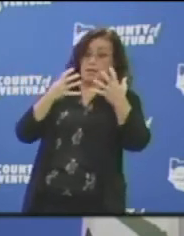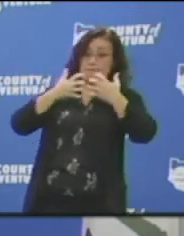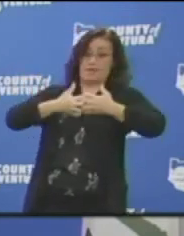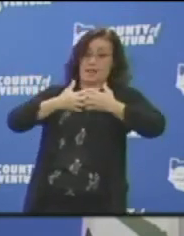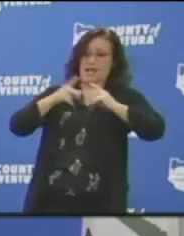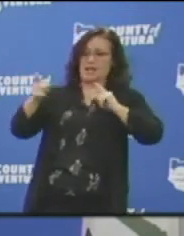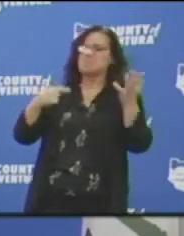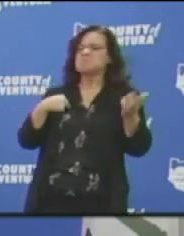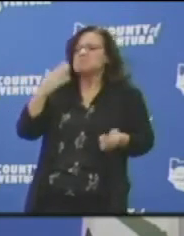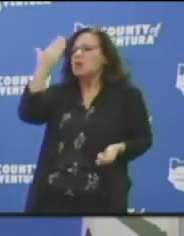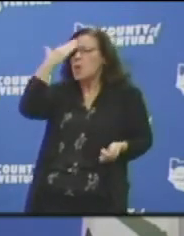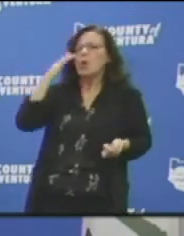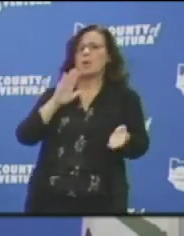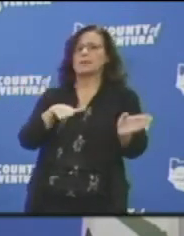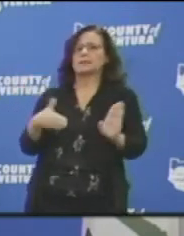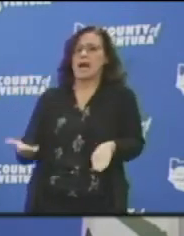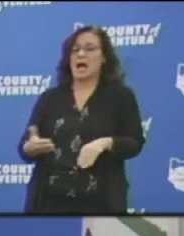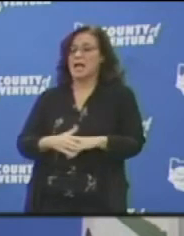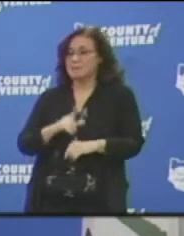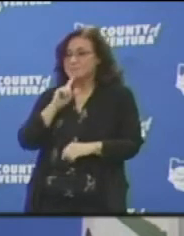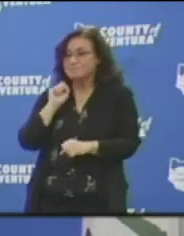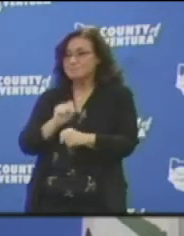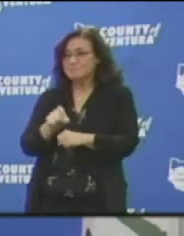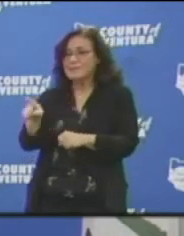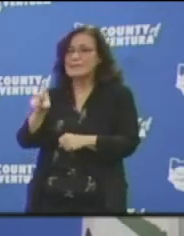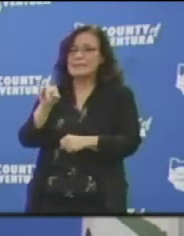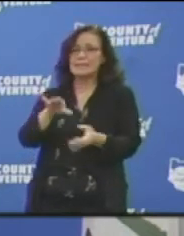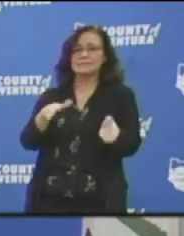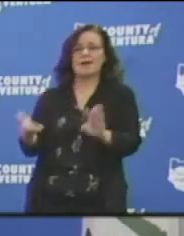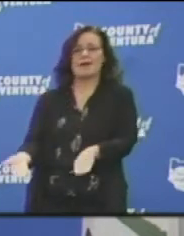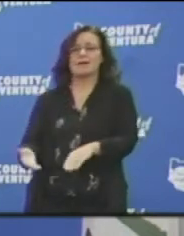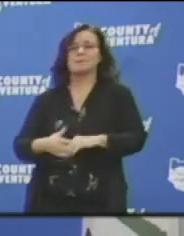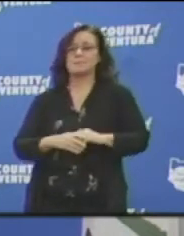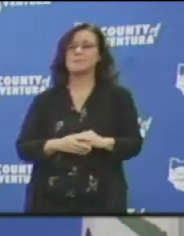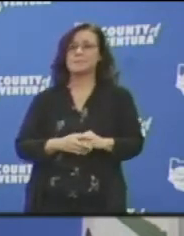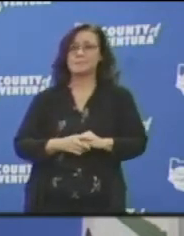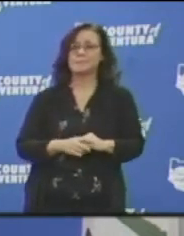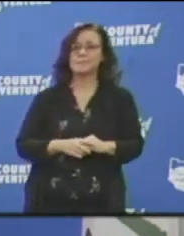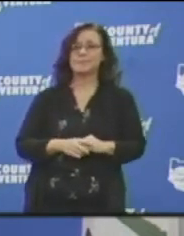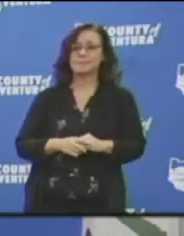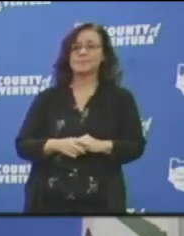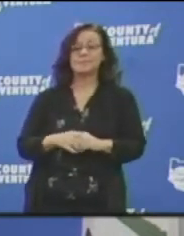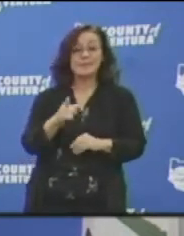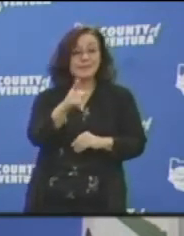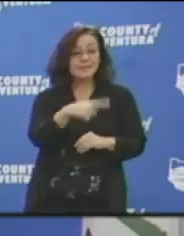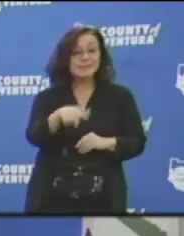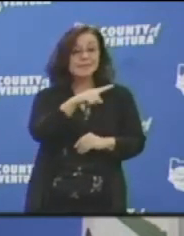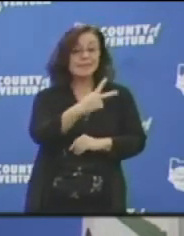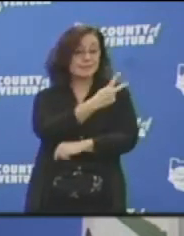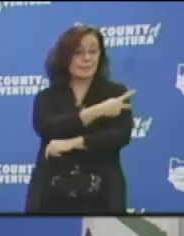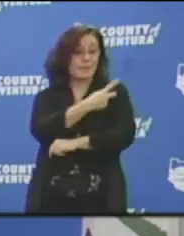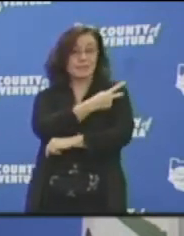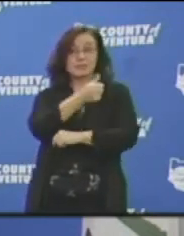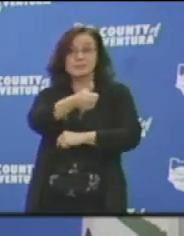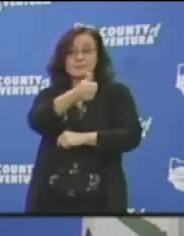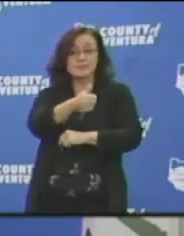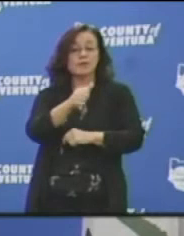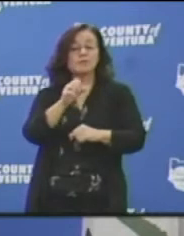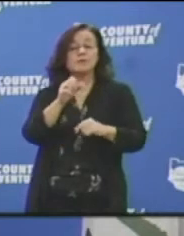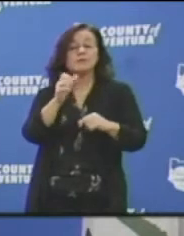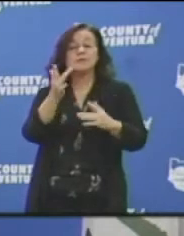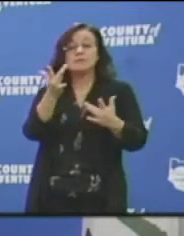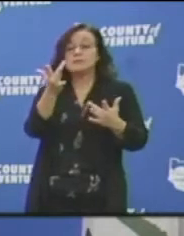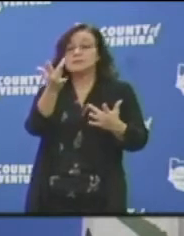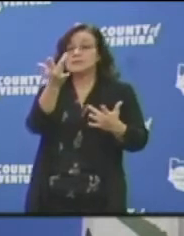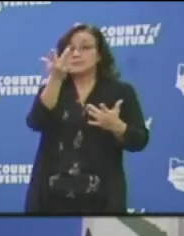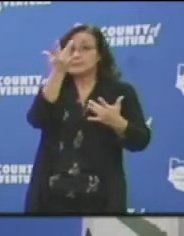These patients who are so sick that they need mechanical ventilation, a large portion,